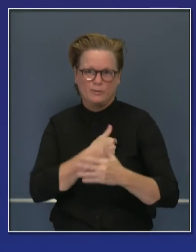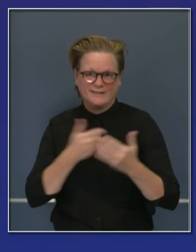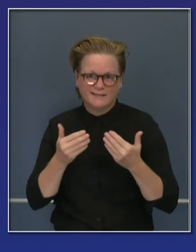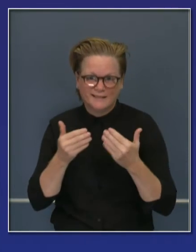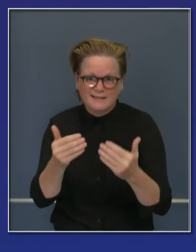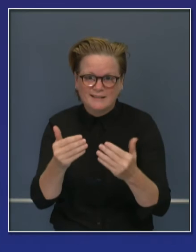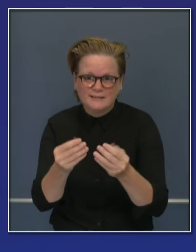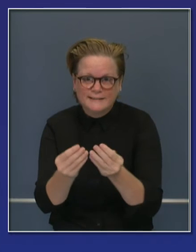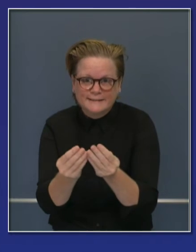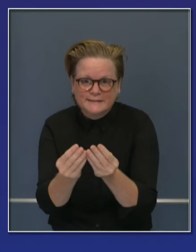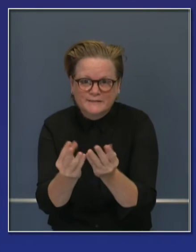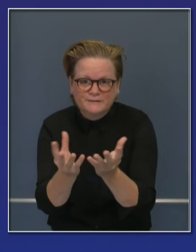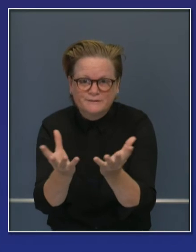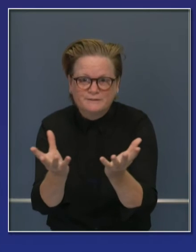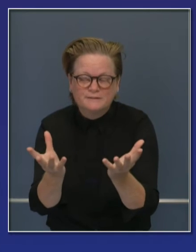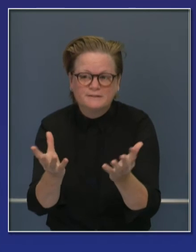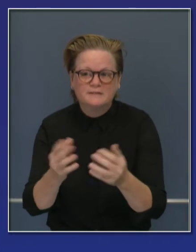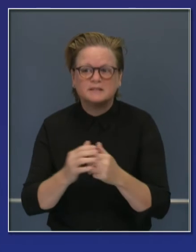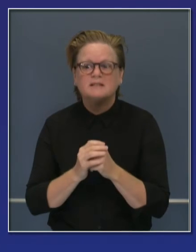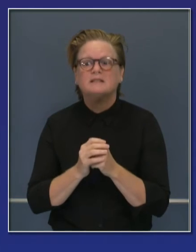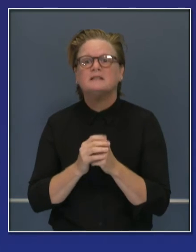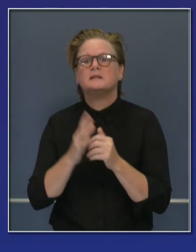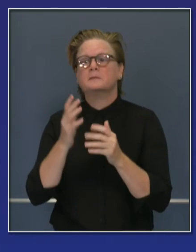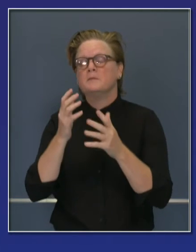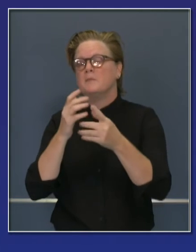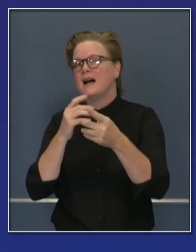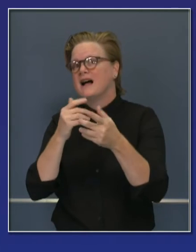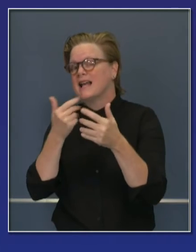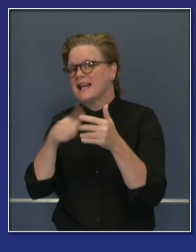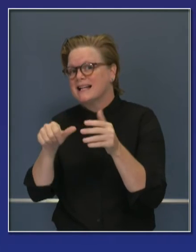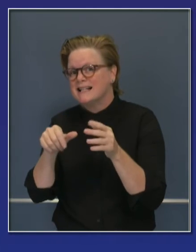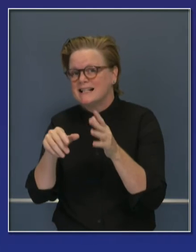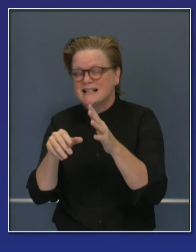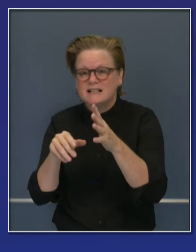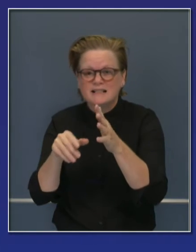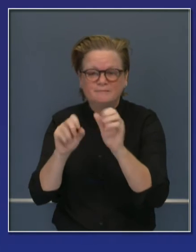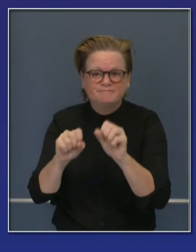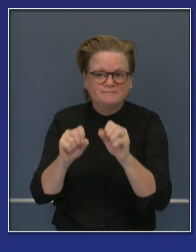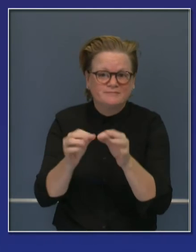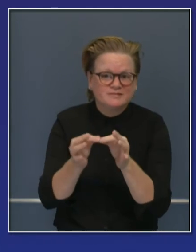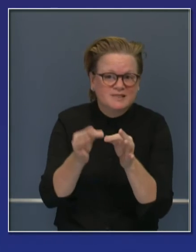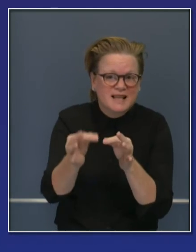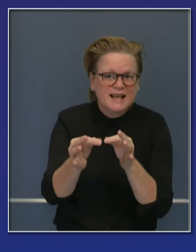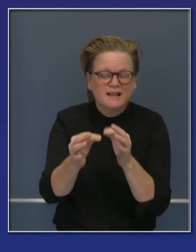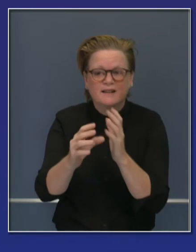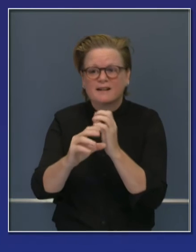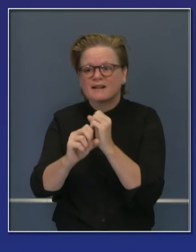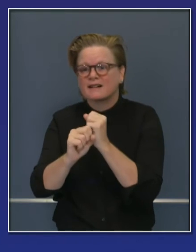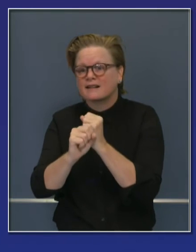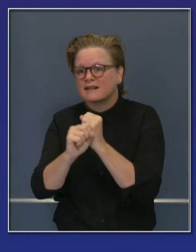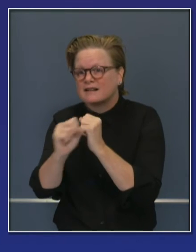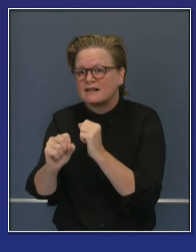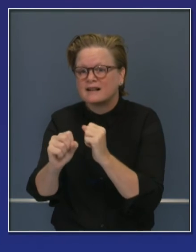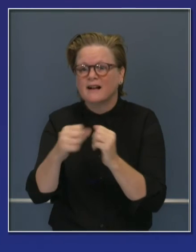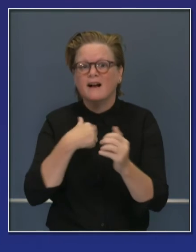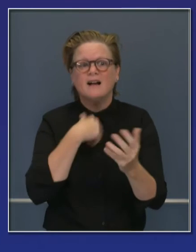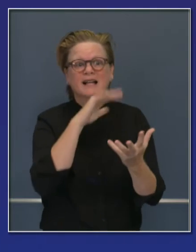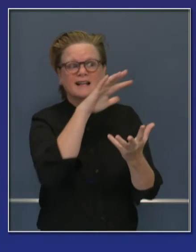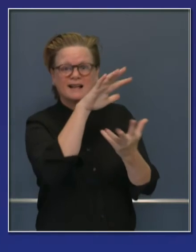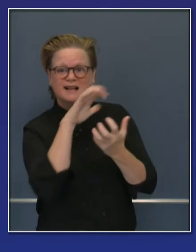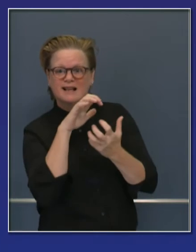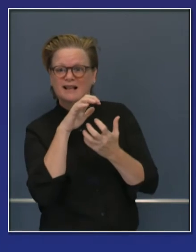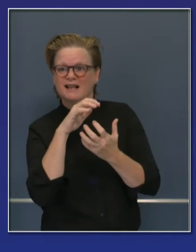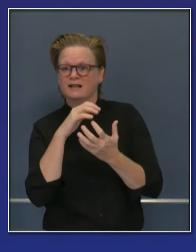will delay the access and distribution of the vaccine. It's about building trust, building capacity and